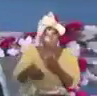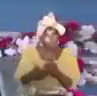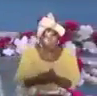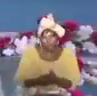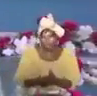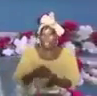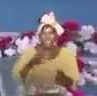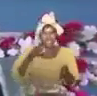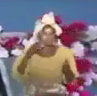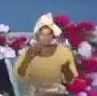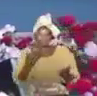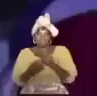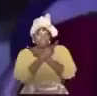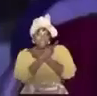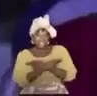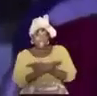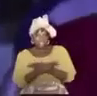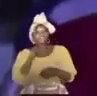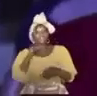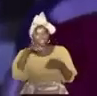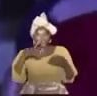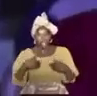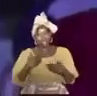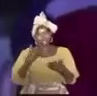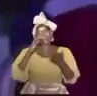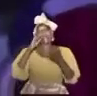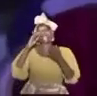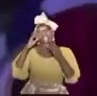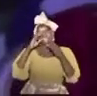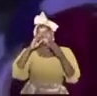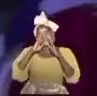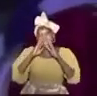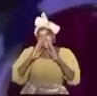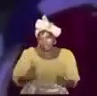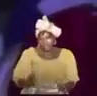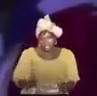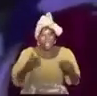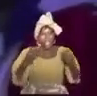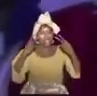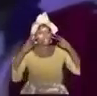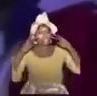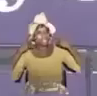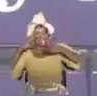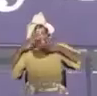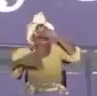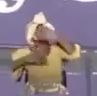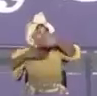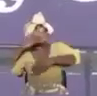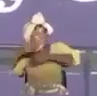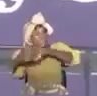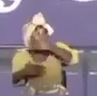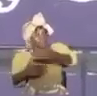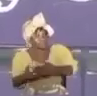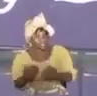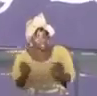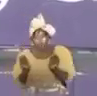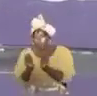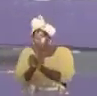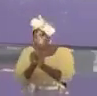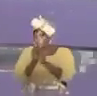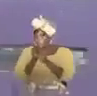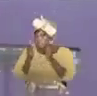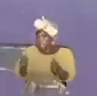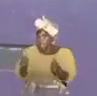is minus peace, you have not found rest. If you have progress without peace, you have not entered